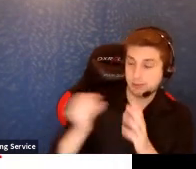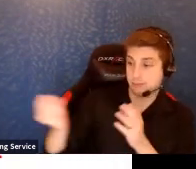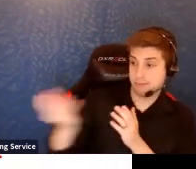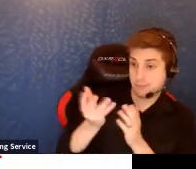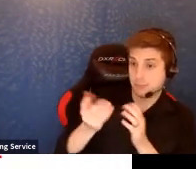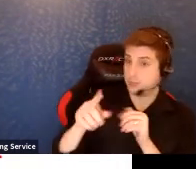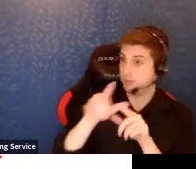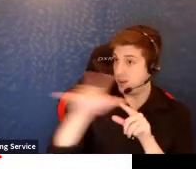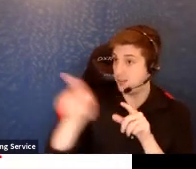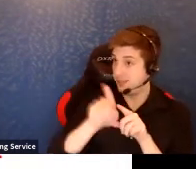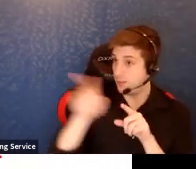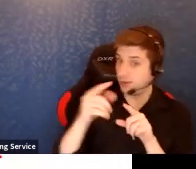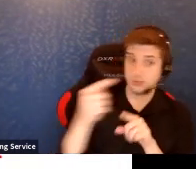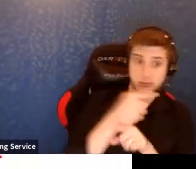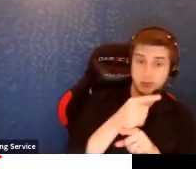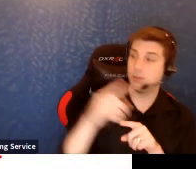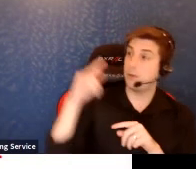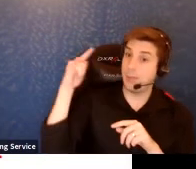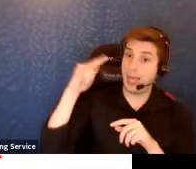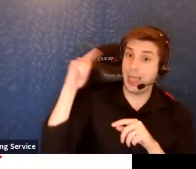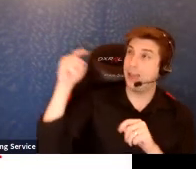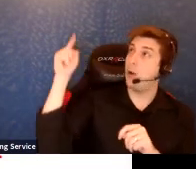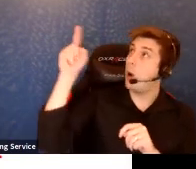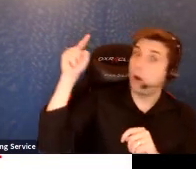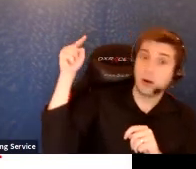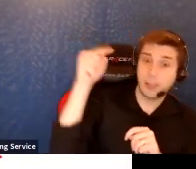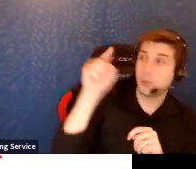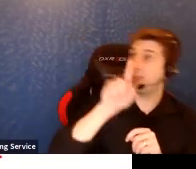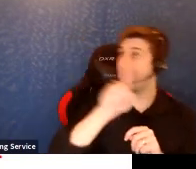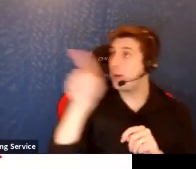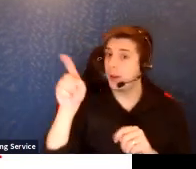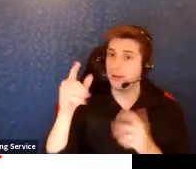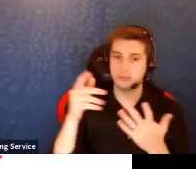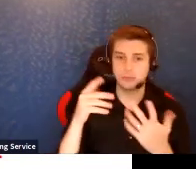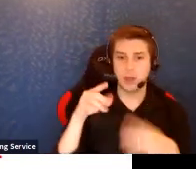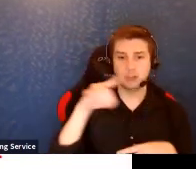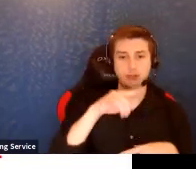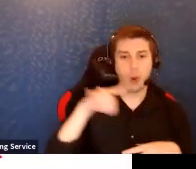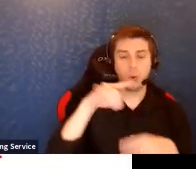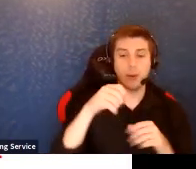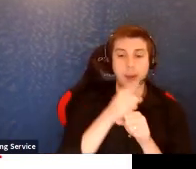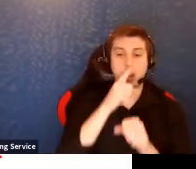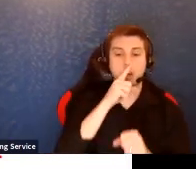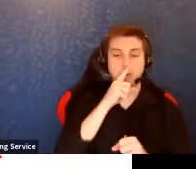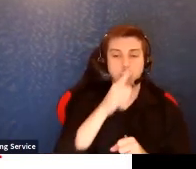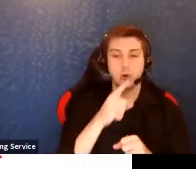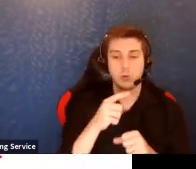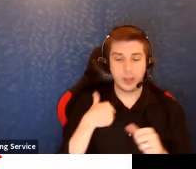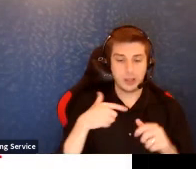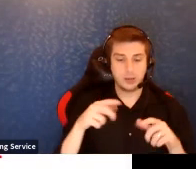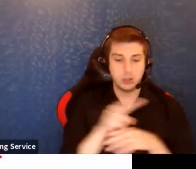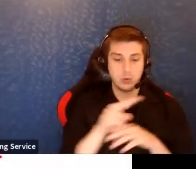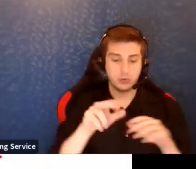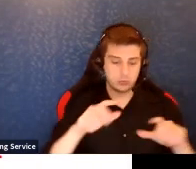flight path of incoming aircraft, of our drone. Make good use of the telemetry screen on our drone to make sure that we have a